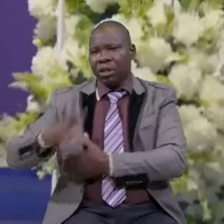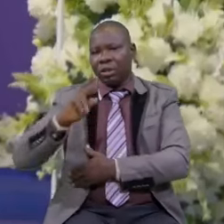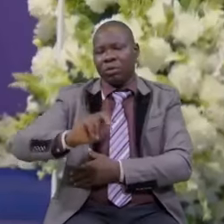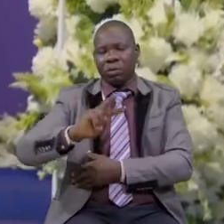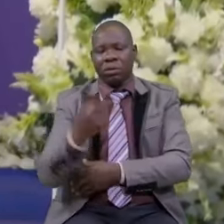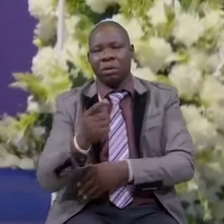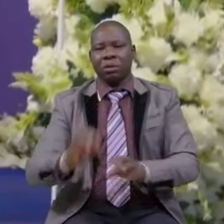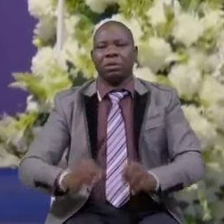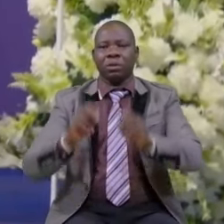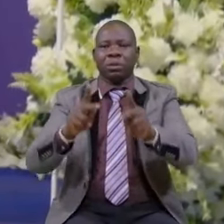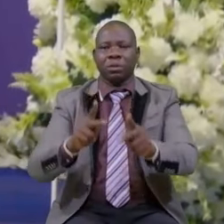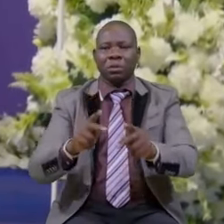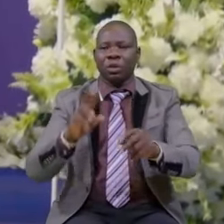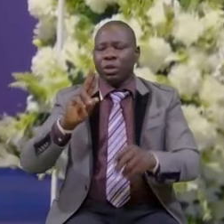chance.